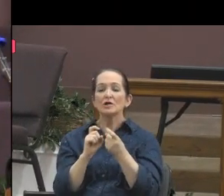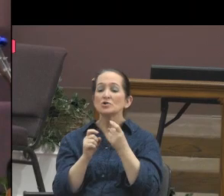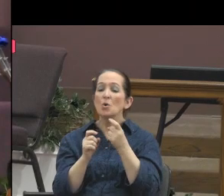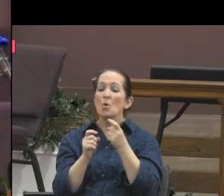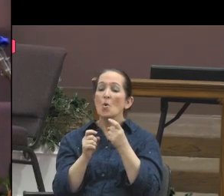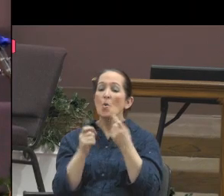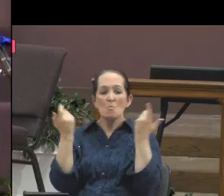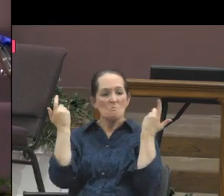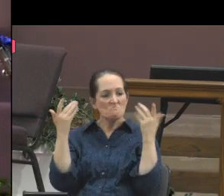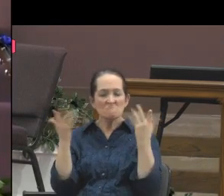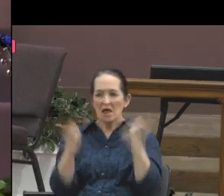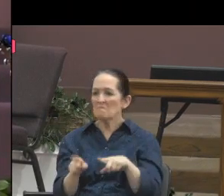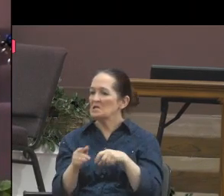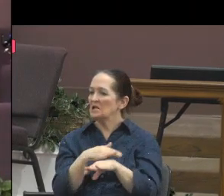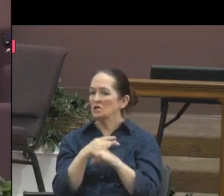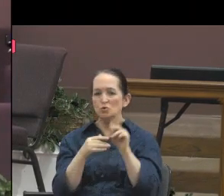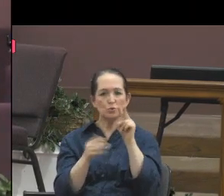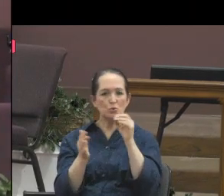2018.